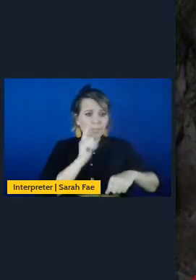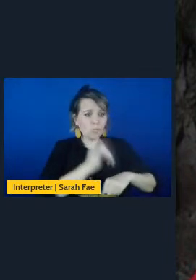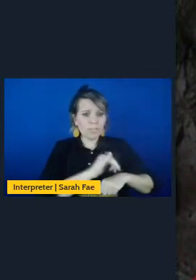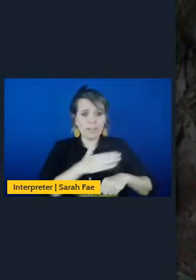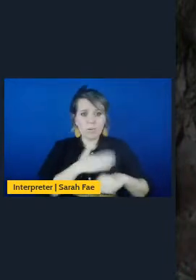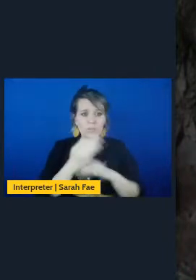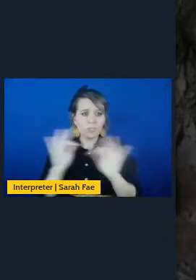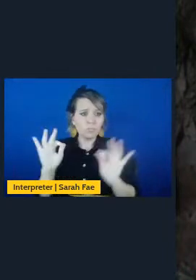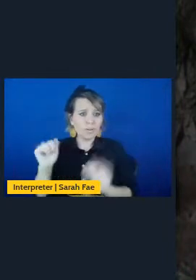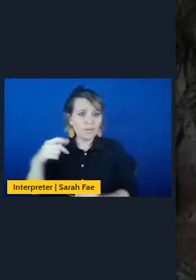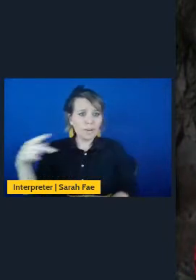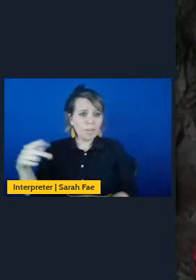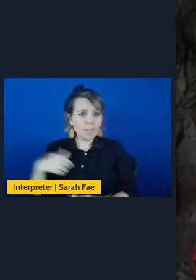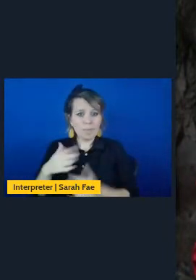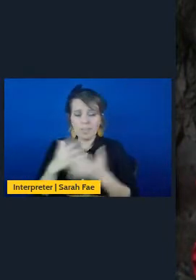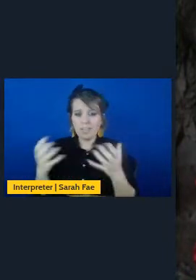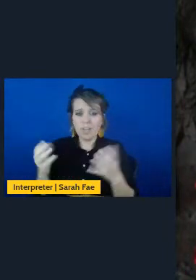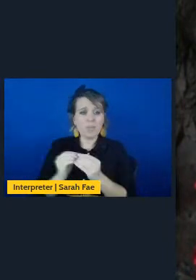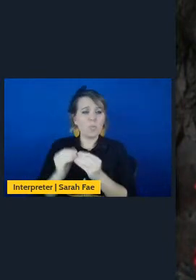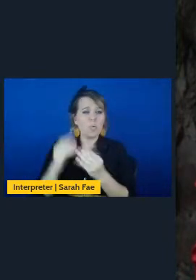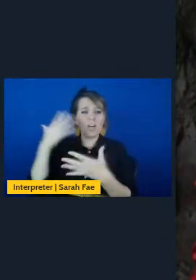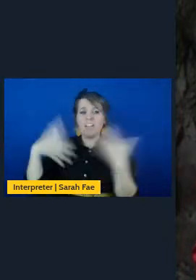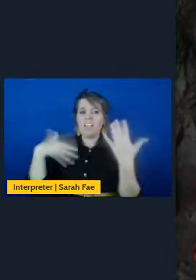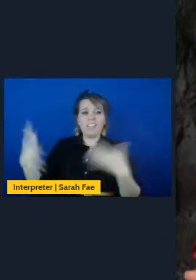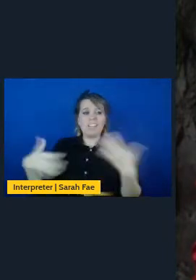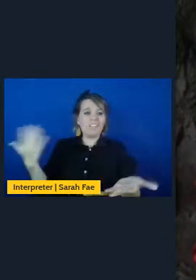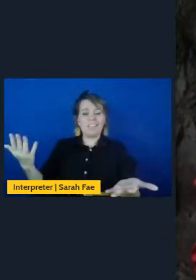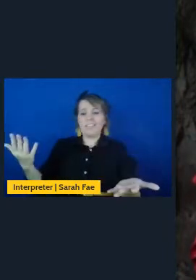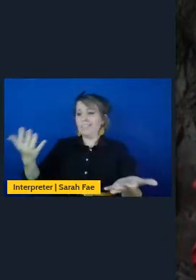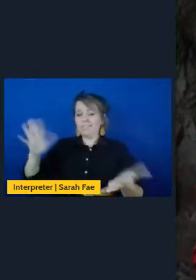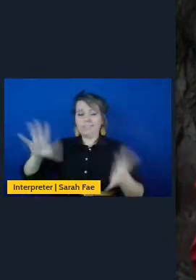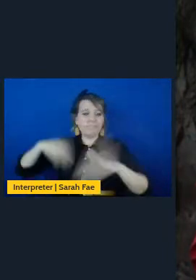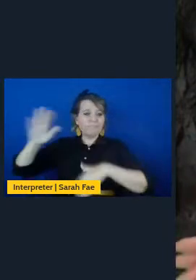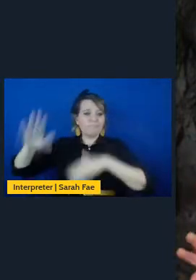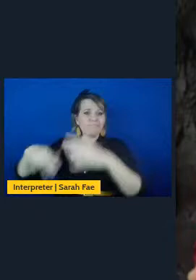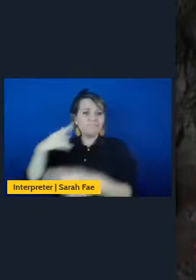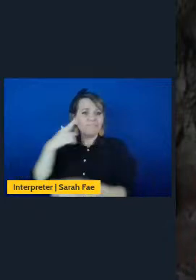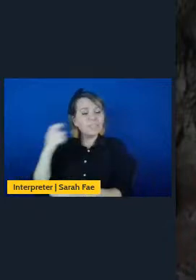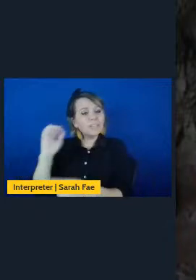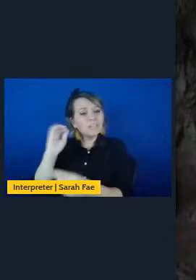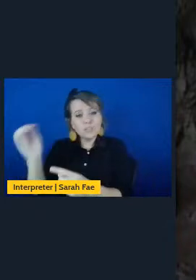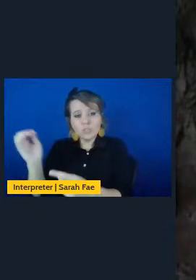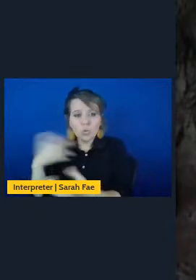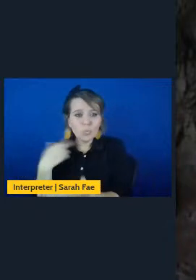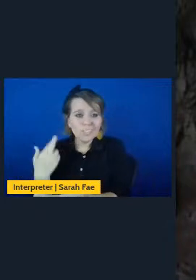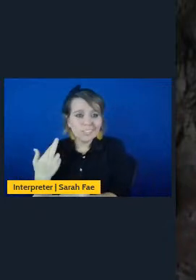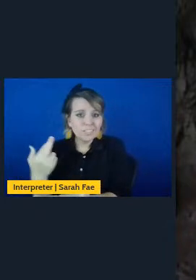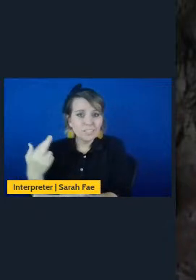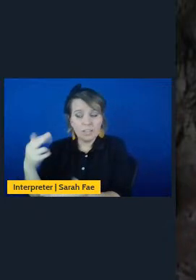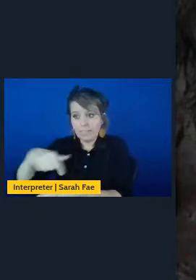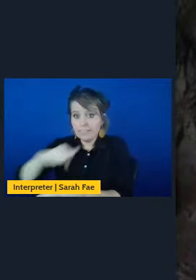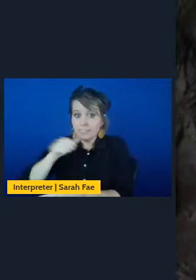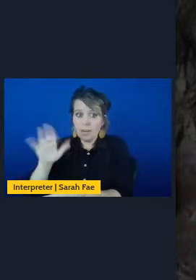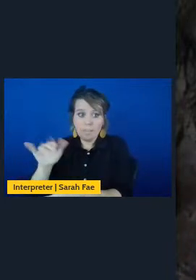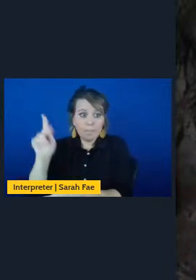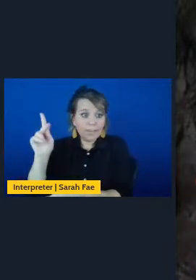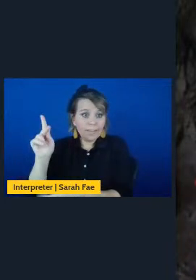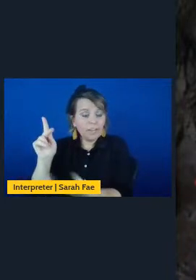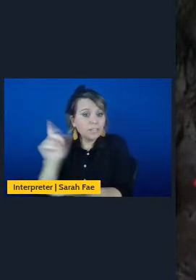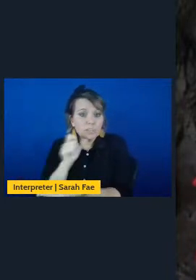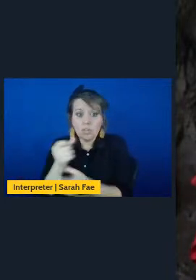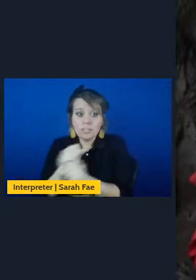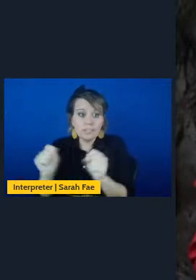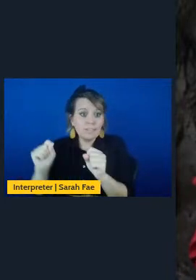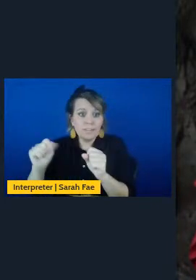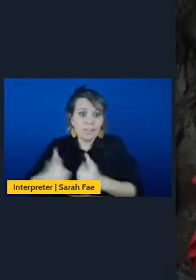app. I'm a lot more reckless because the stakes are inherently low. This isn't banking and we're not saving lives. We're shit posting on the